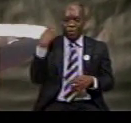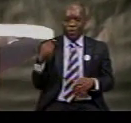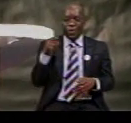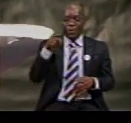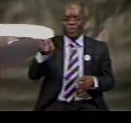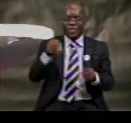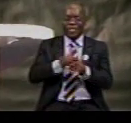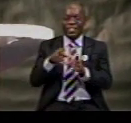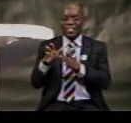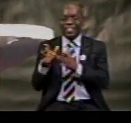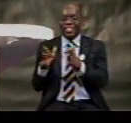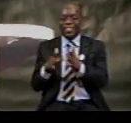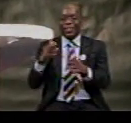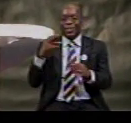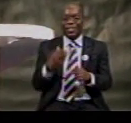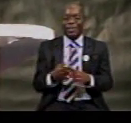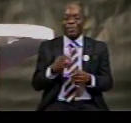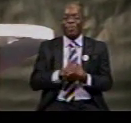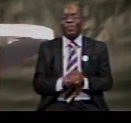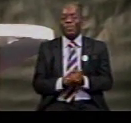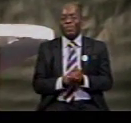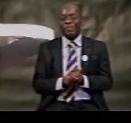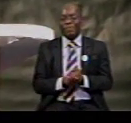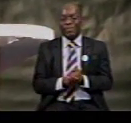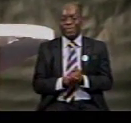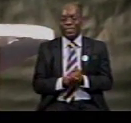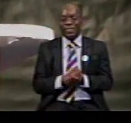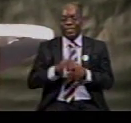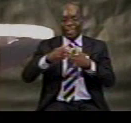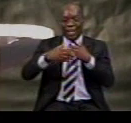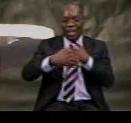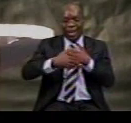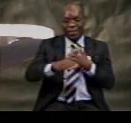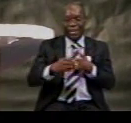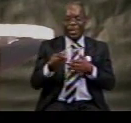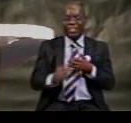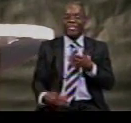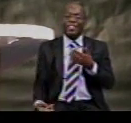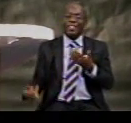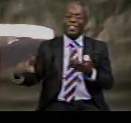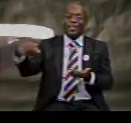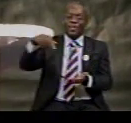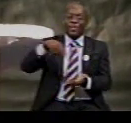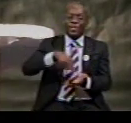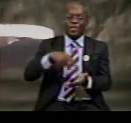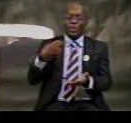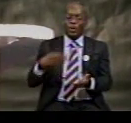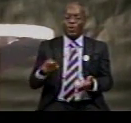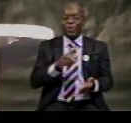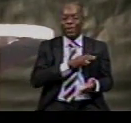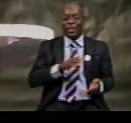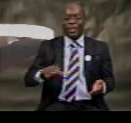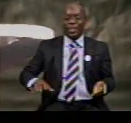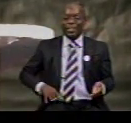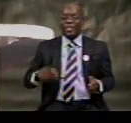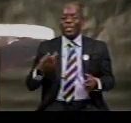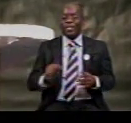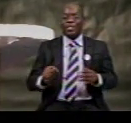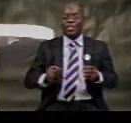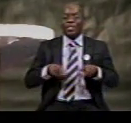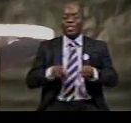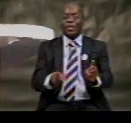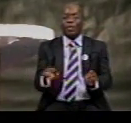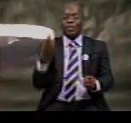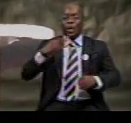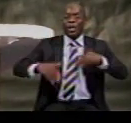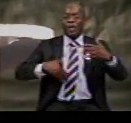Jesus' name. And after the resurrection of Christ, the disciples were glad. Somebody is going from